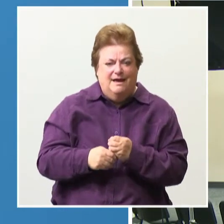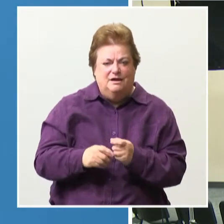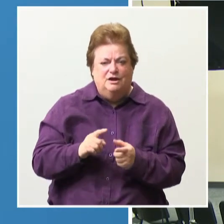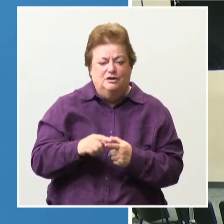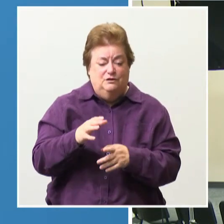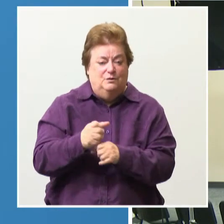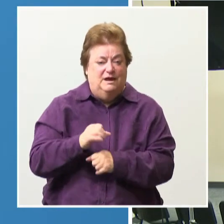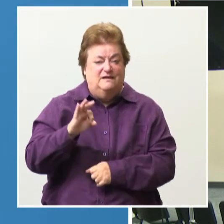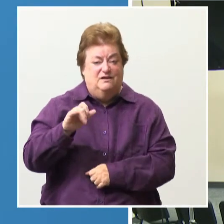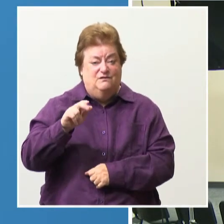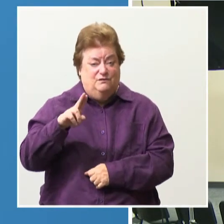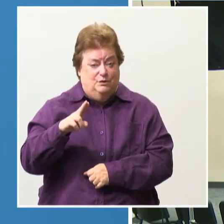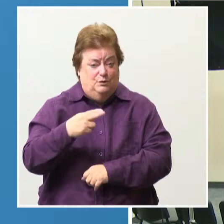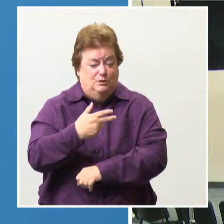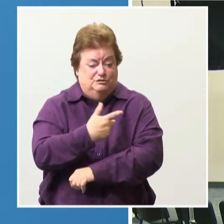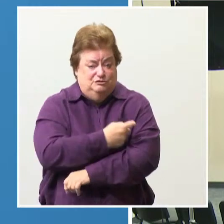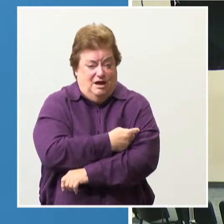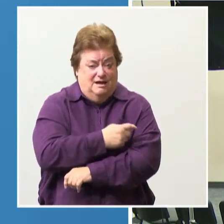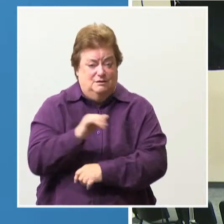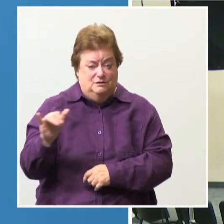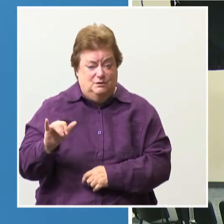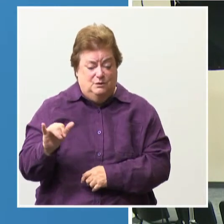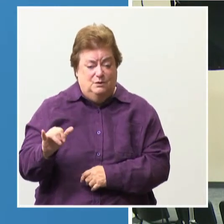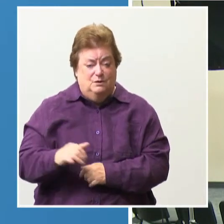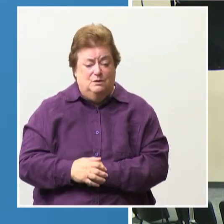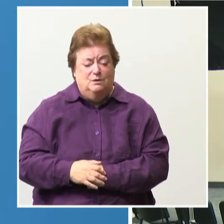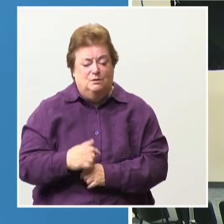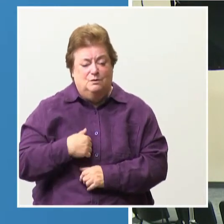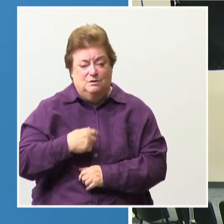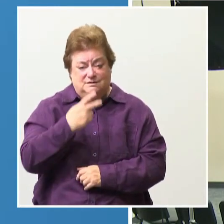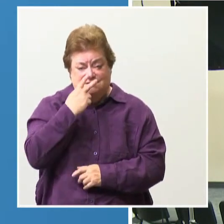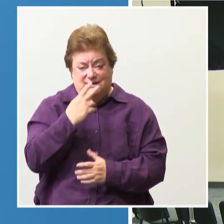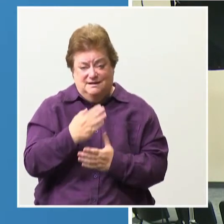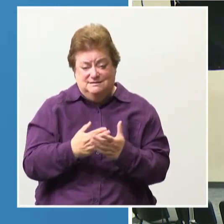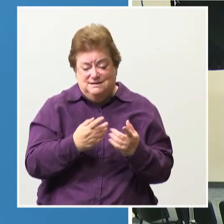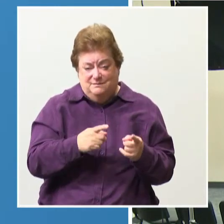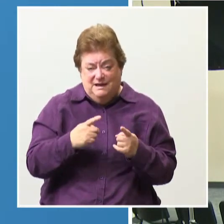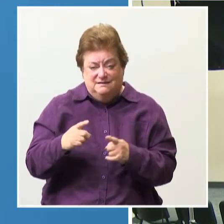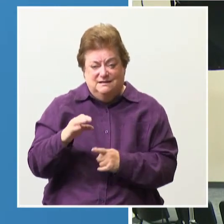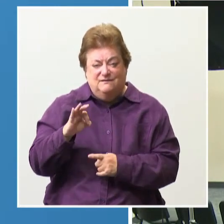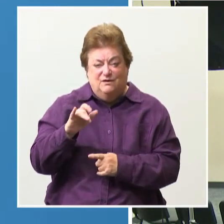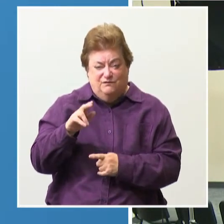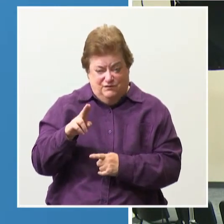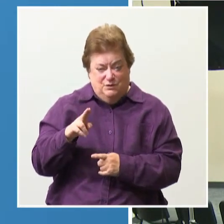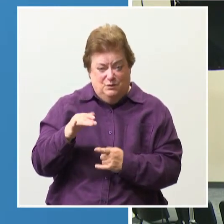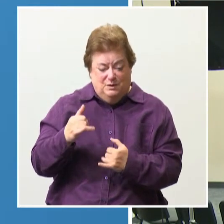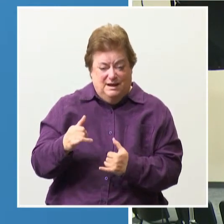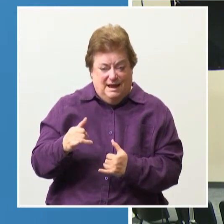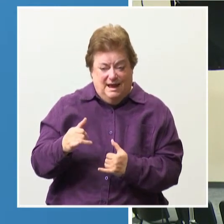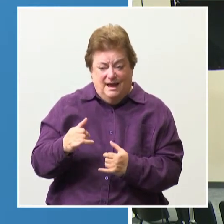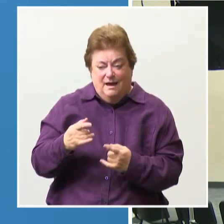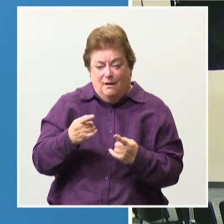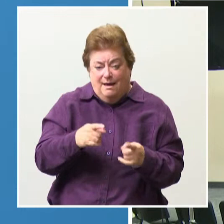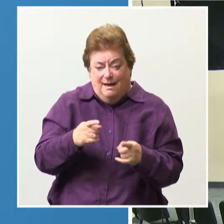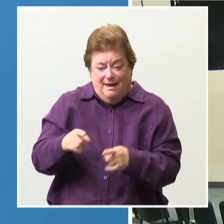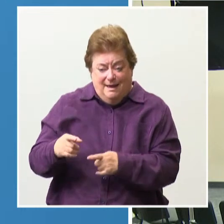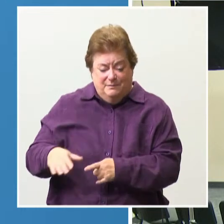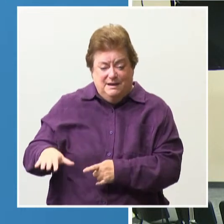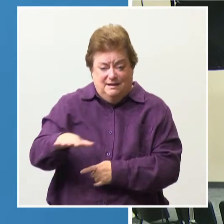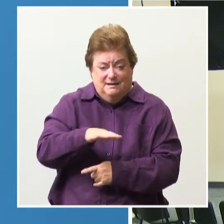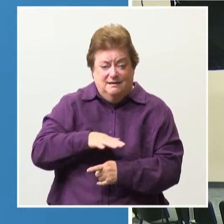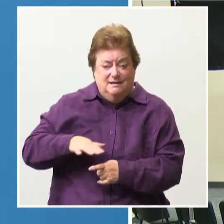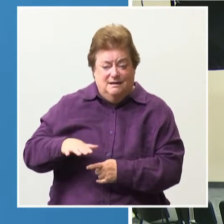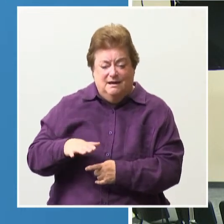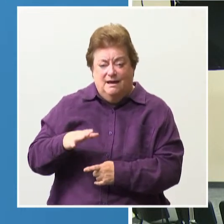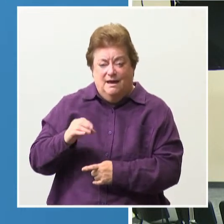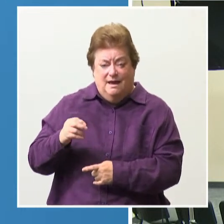influenza vaccine. We are seeing some cases of influenza around the country, and in some parts